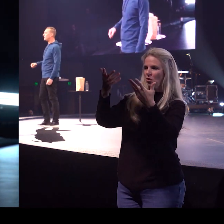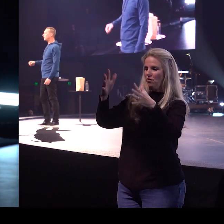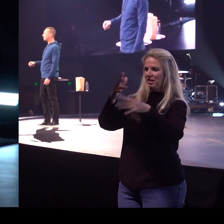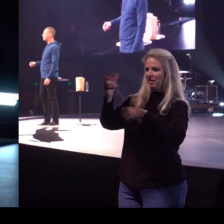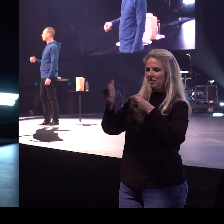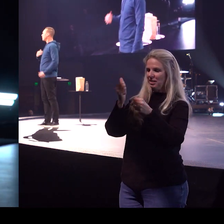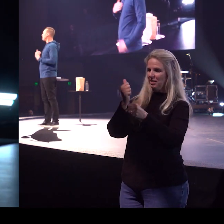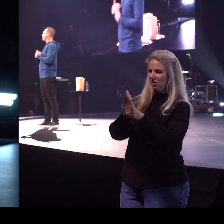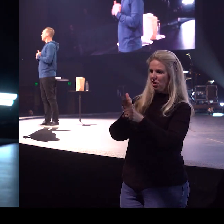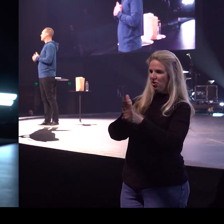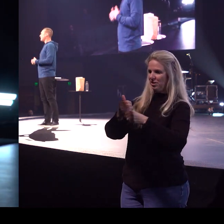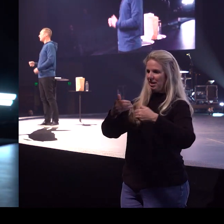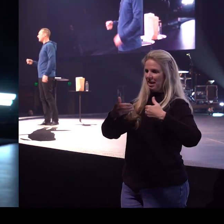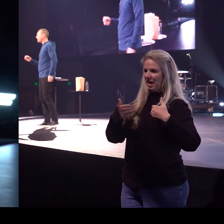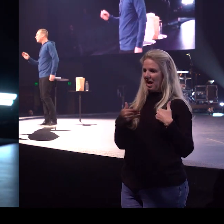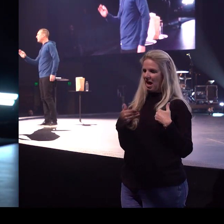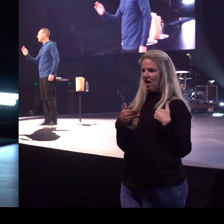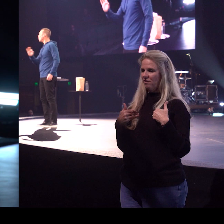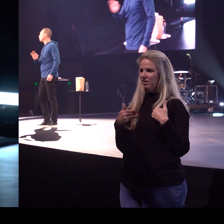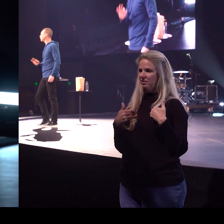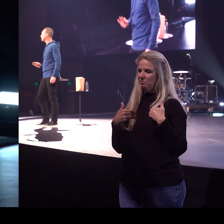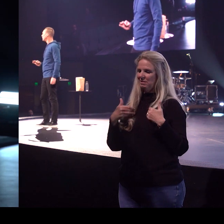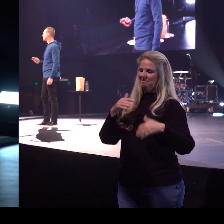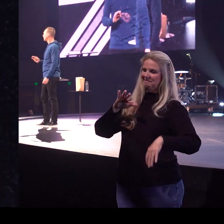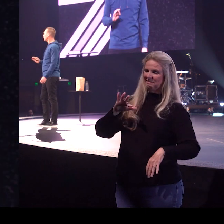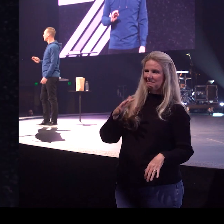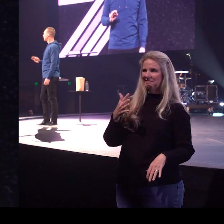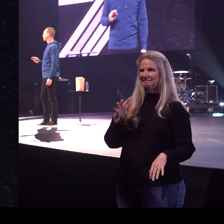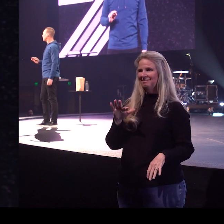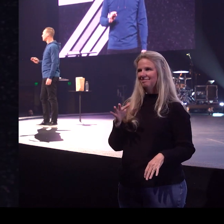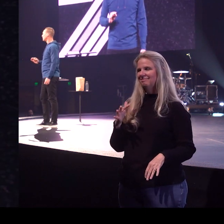it to be, for everyone to say, like, they're mediocre.